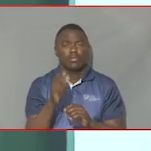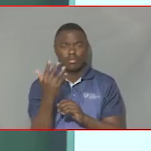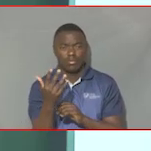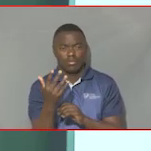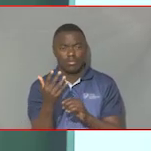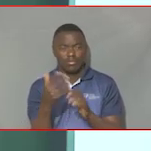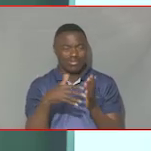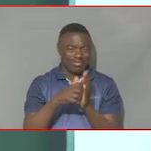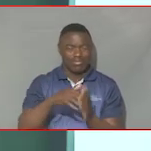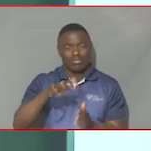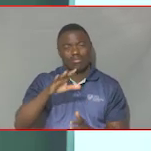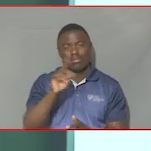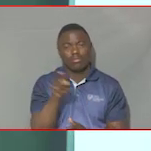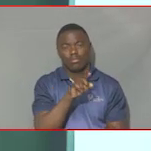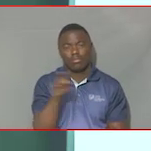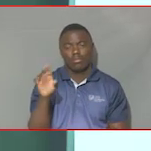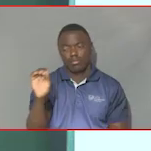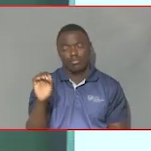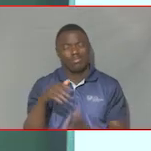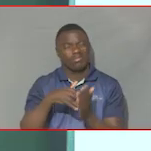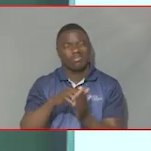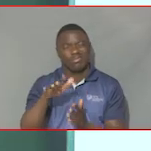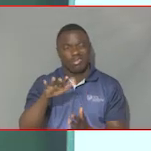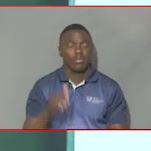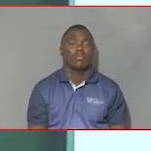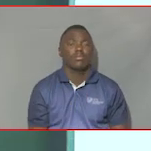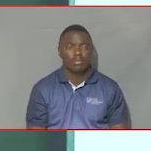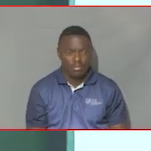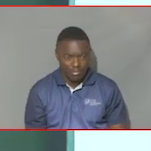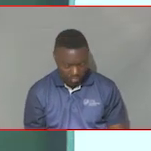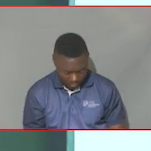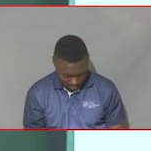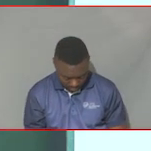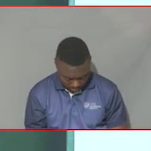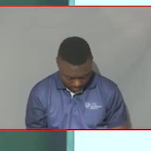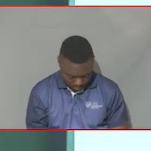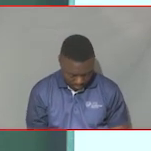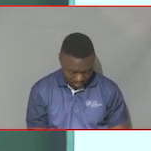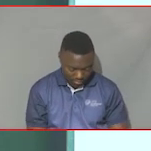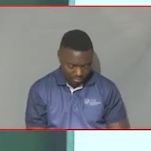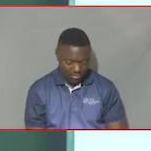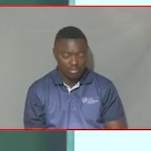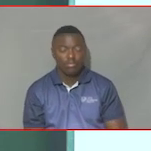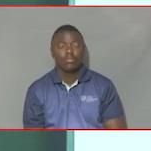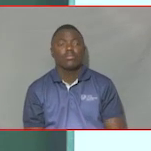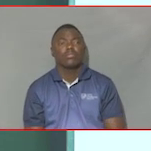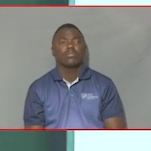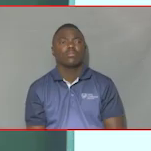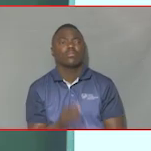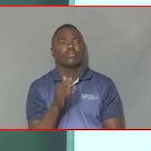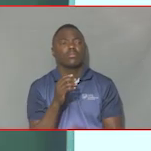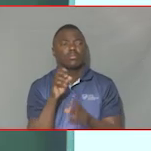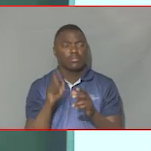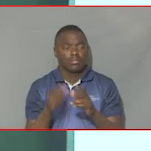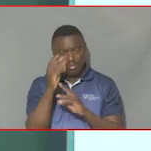weak. Is that clear? So know how to interpret the